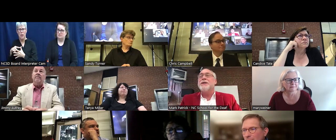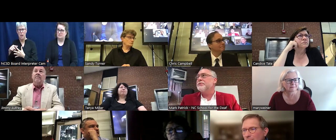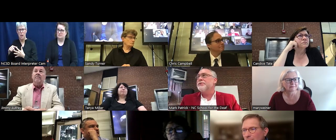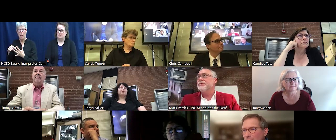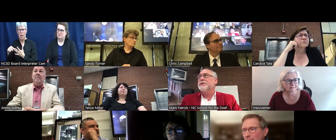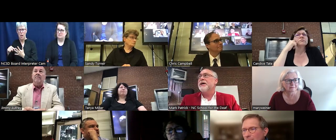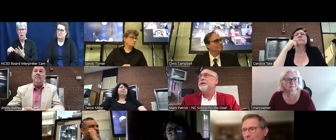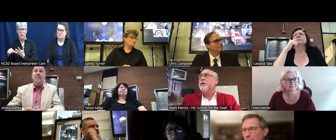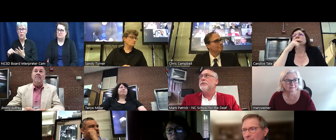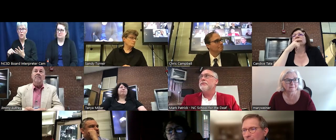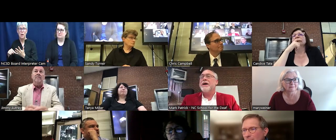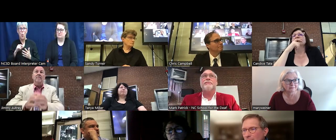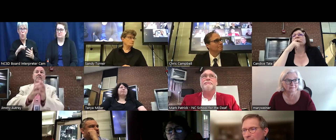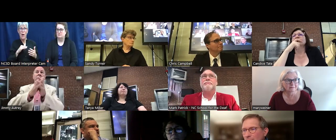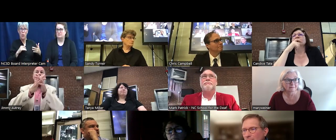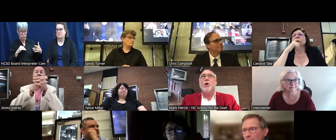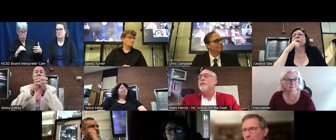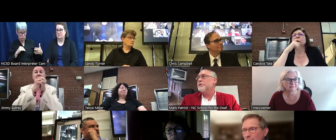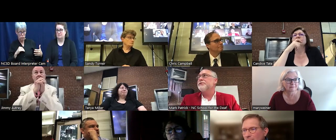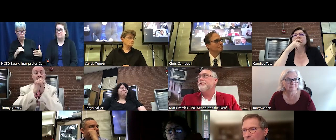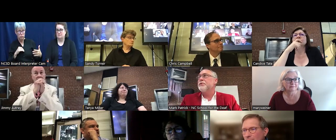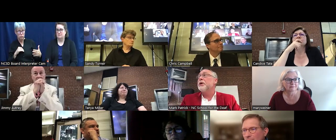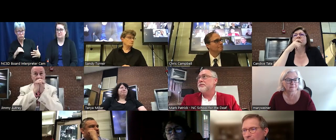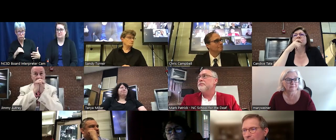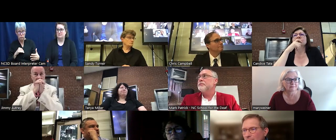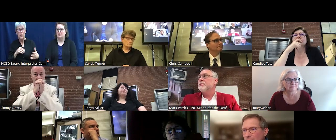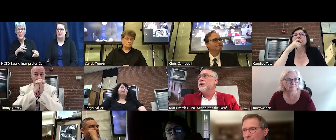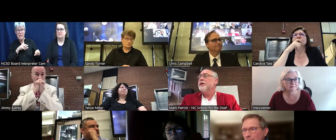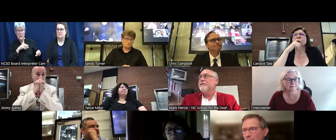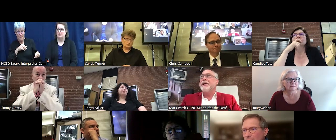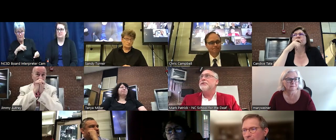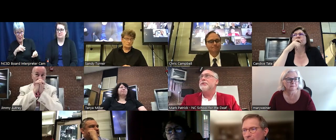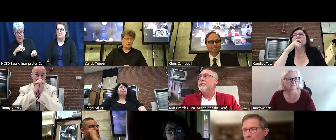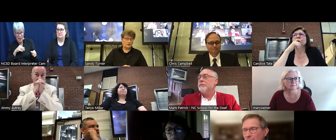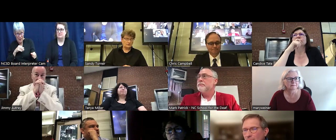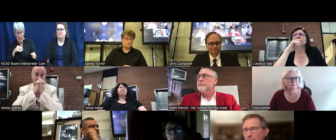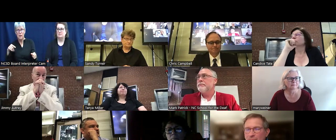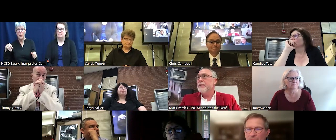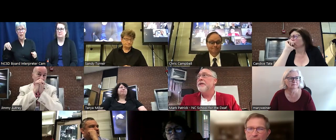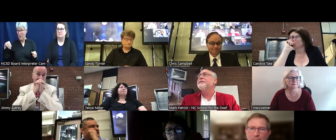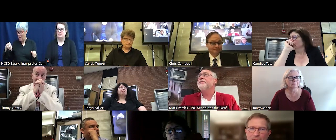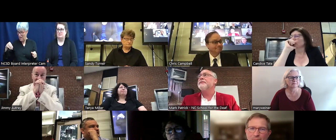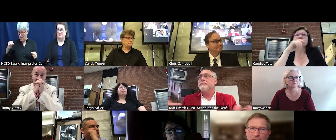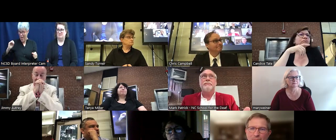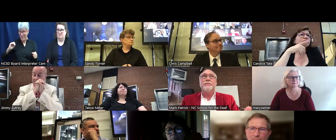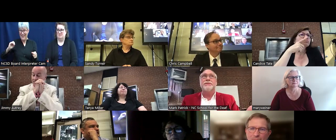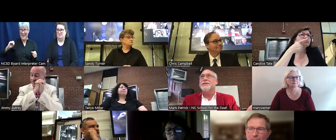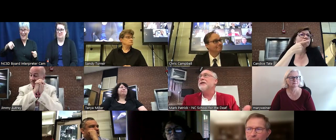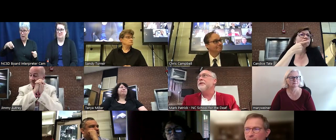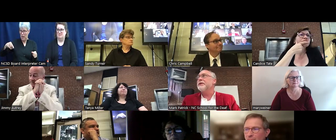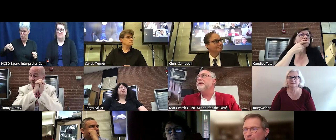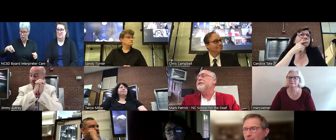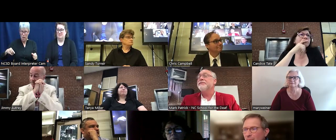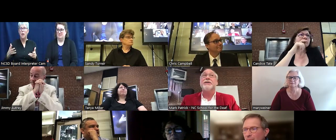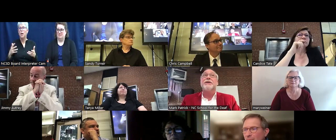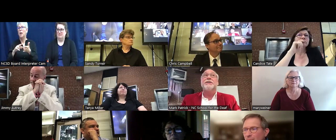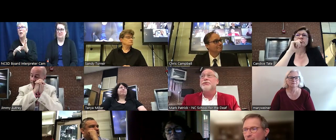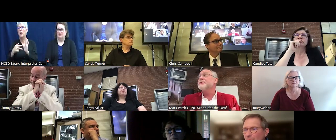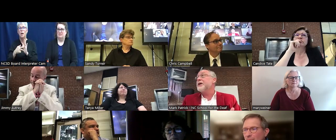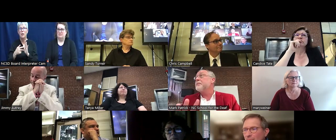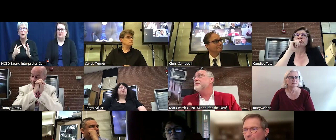not be able to sustain over just a few months financially, and meet the sustainability needs of